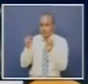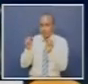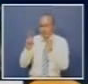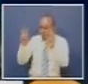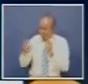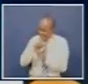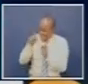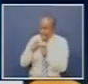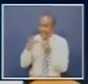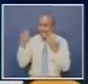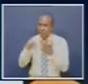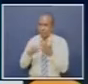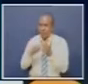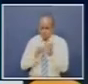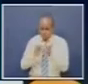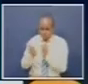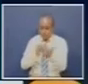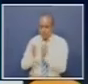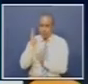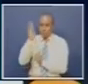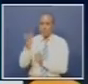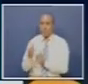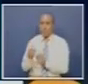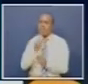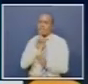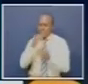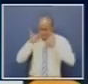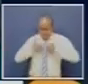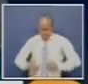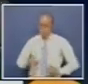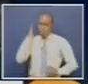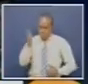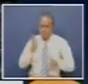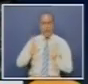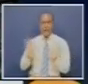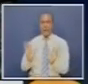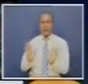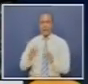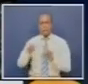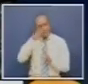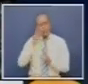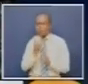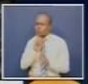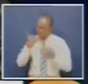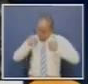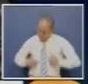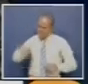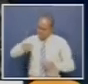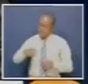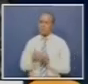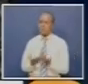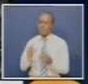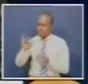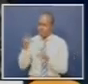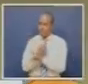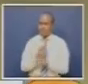said, is tutapimana nguvu. He didn't say I will be and I should be. Kalonzo Musyoka is saying he should be. No. That is the difference, isn't it?